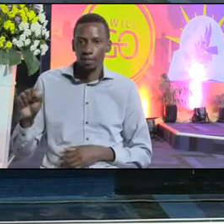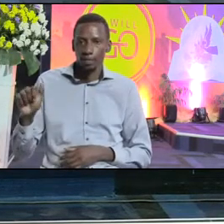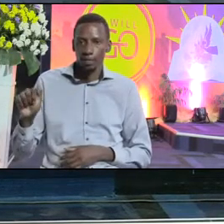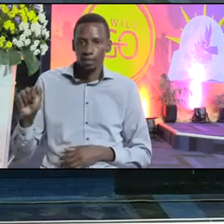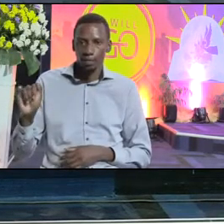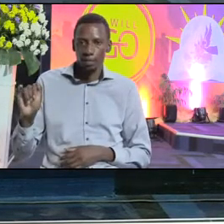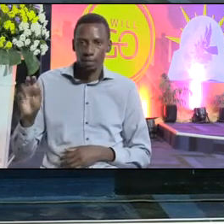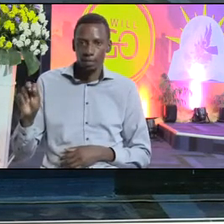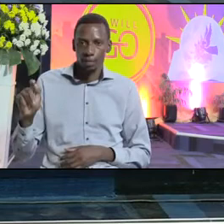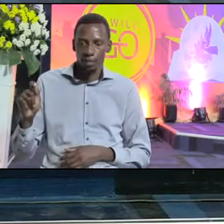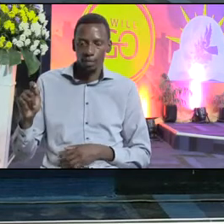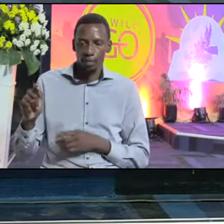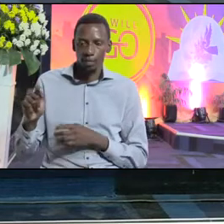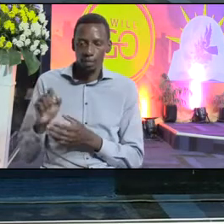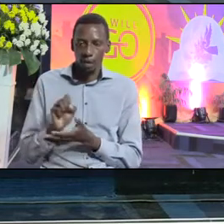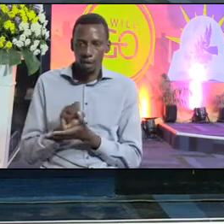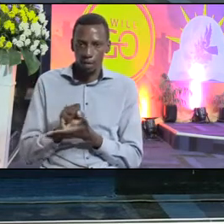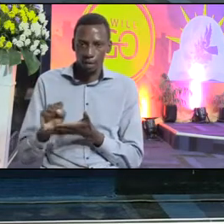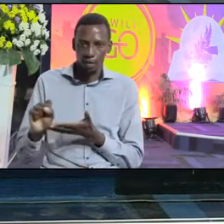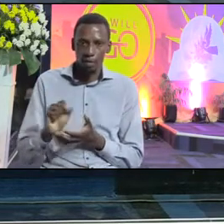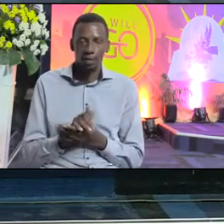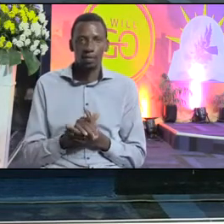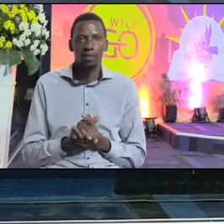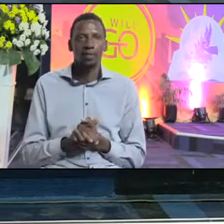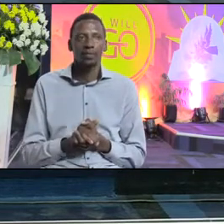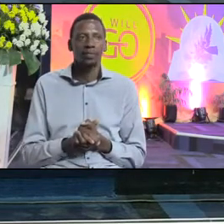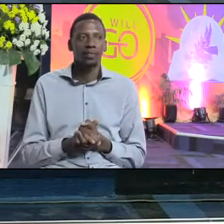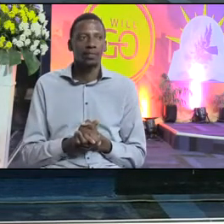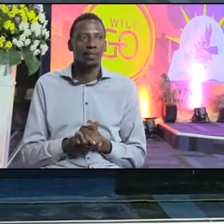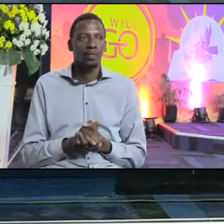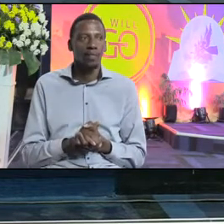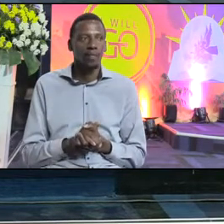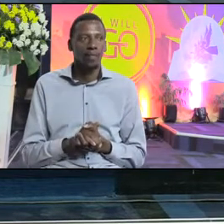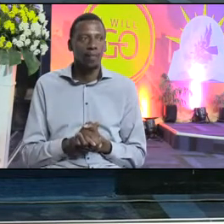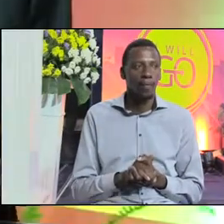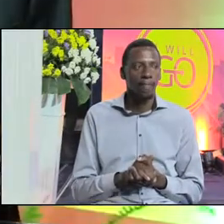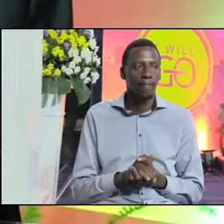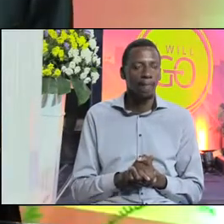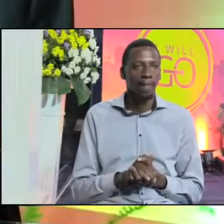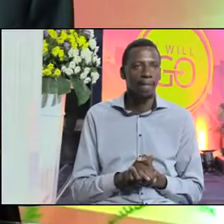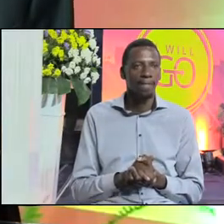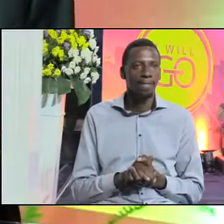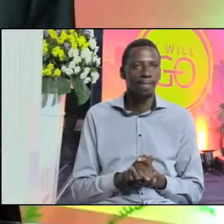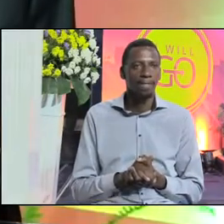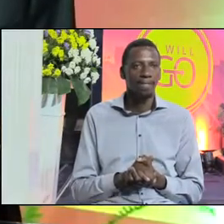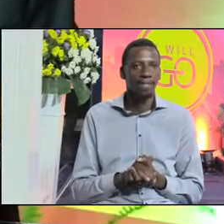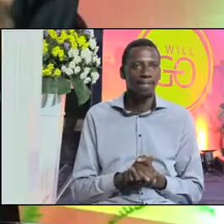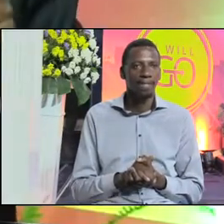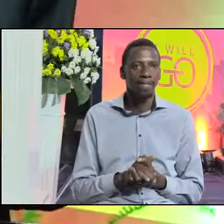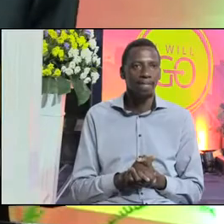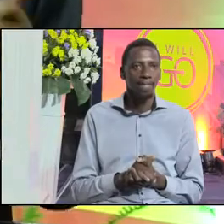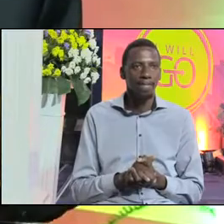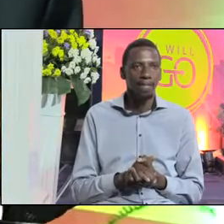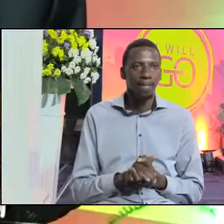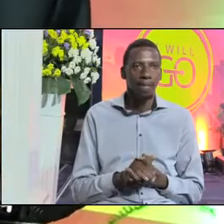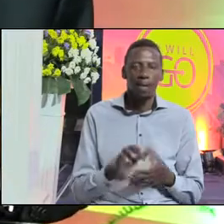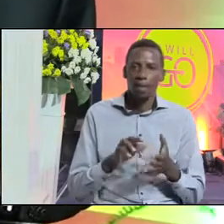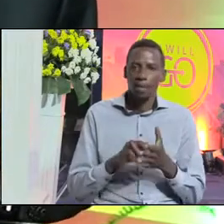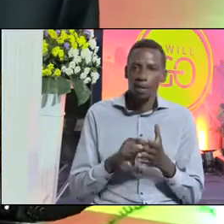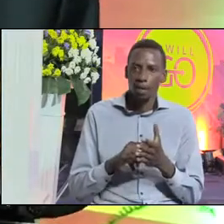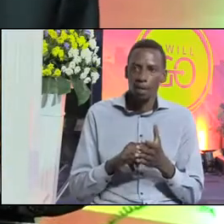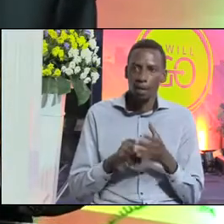Saint. I'm a little more worried about this saint business. Does this mean that if I'm a